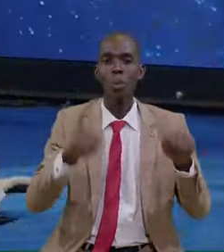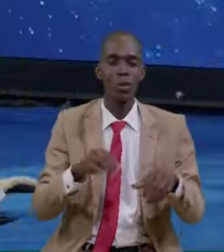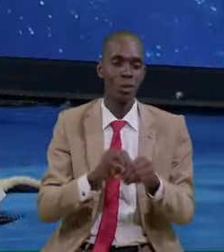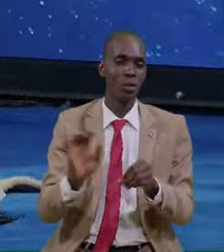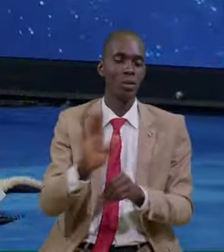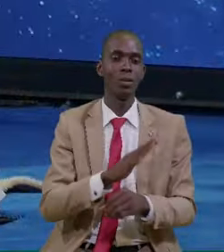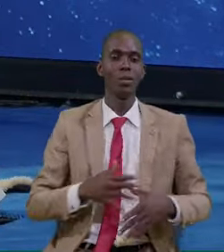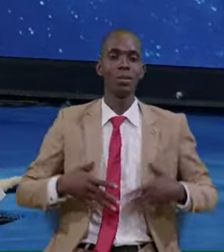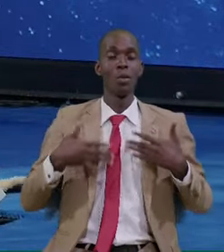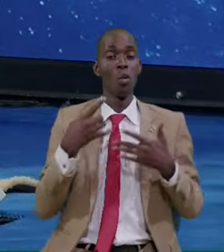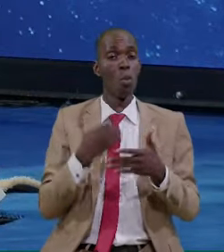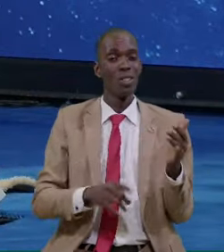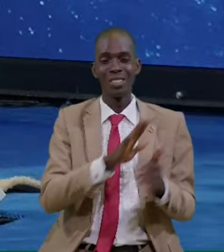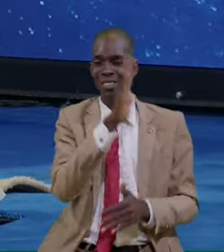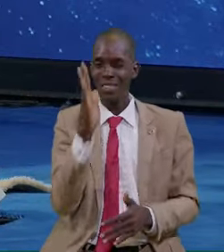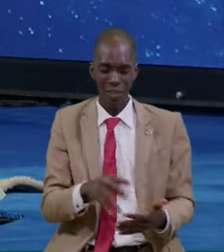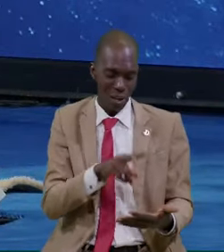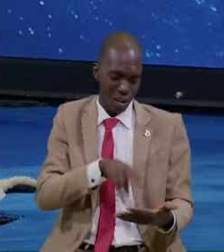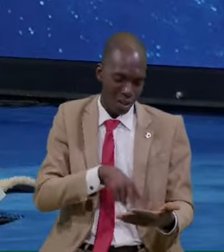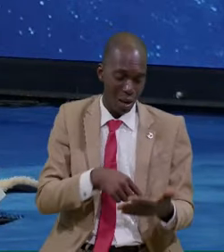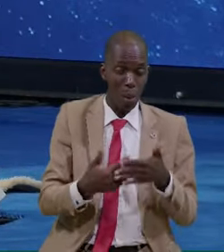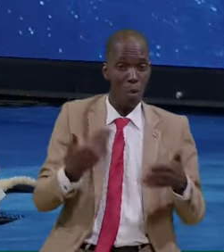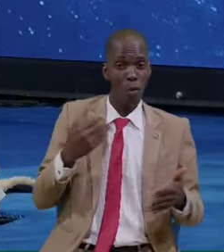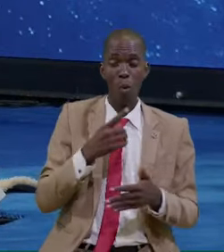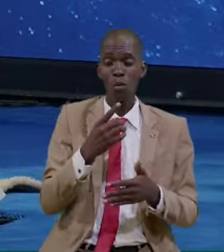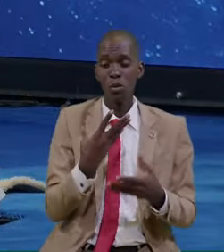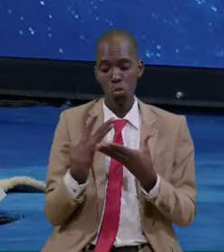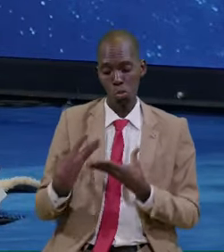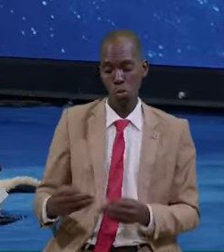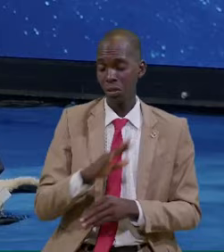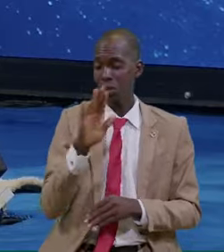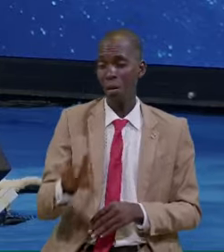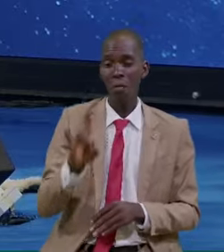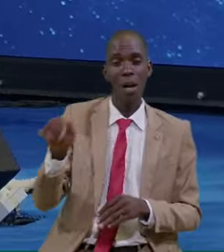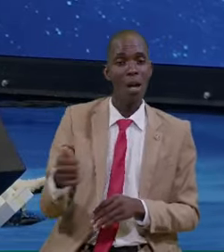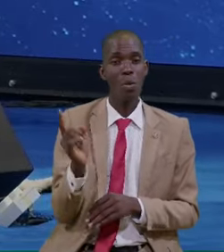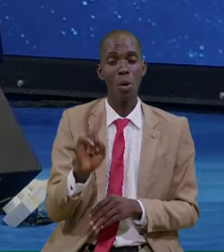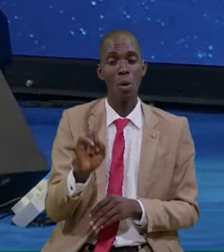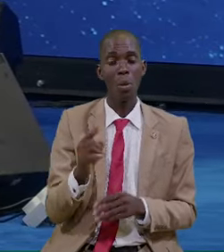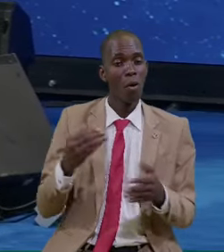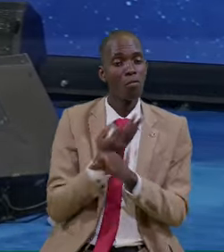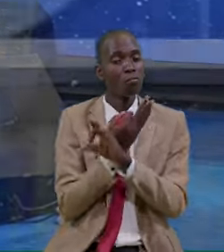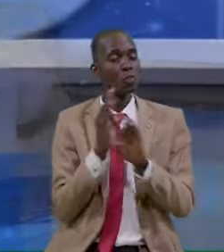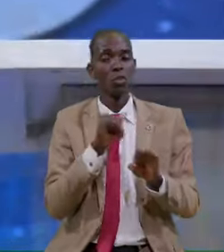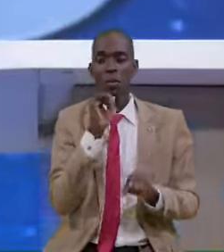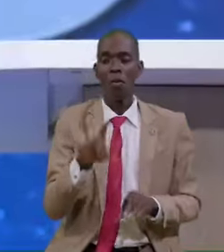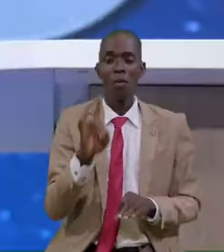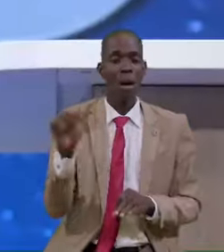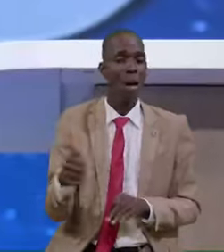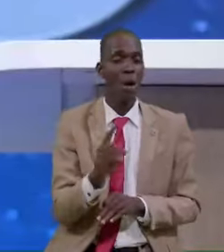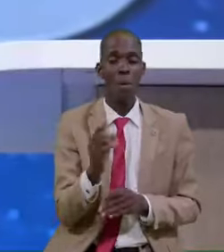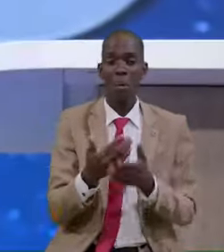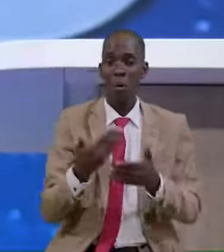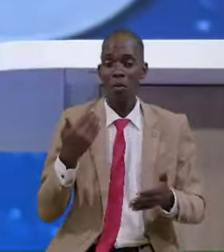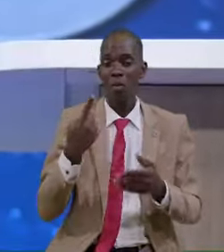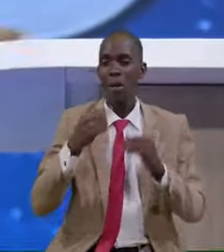What you have never read about, solution you have never found anywhere, freedom you have never found anywhere, the